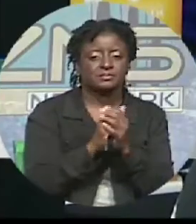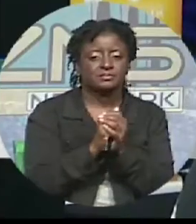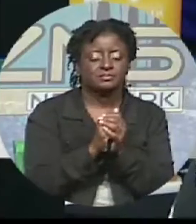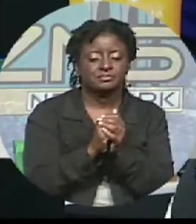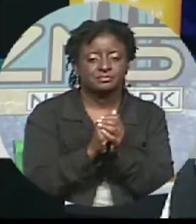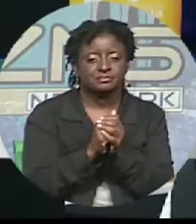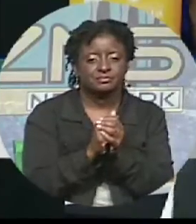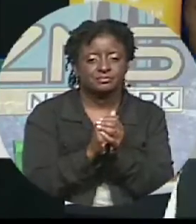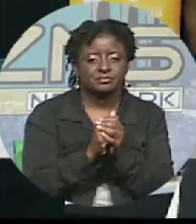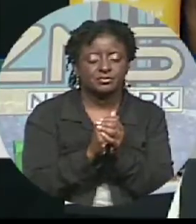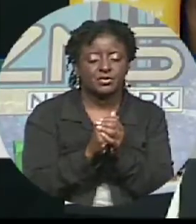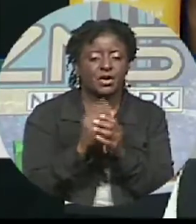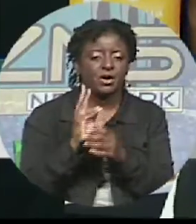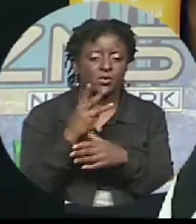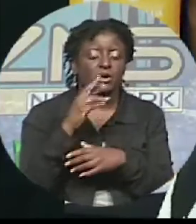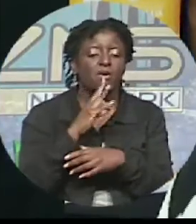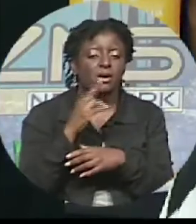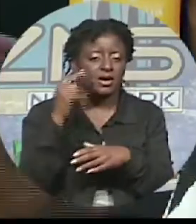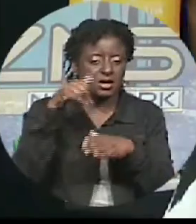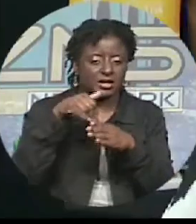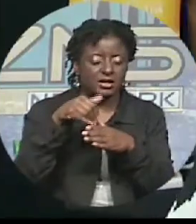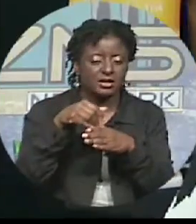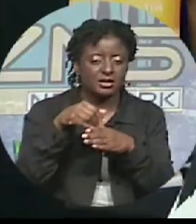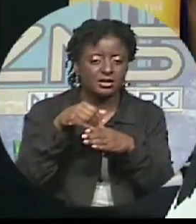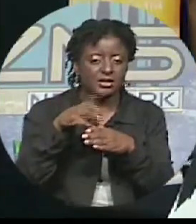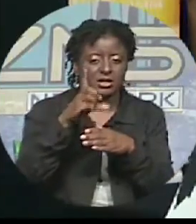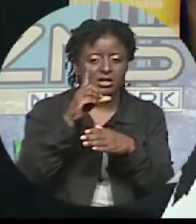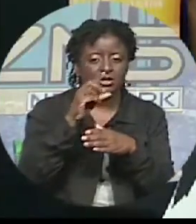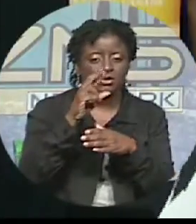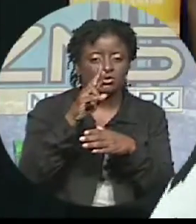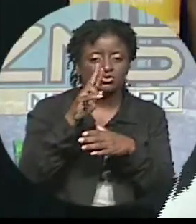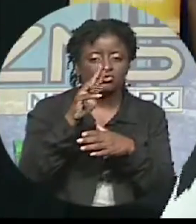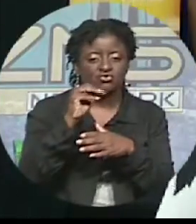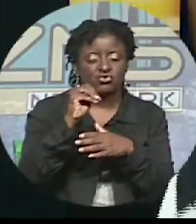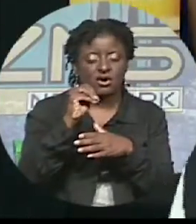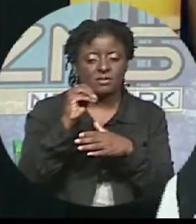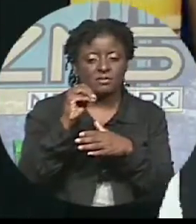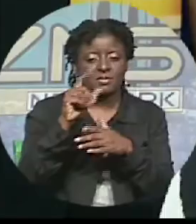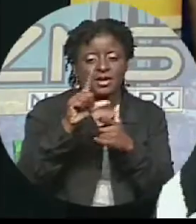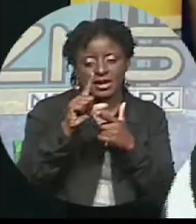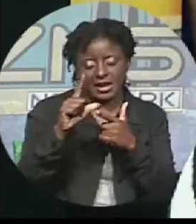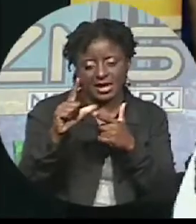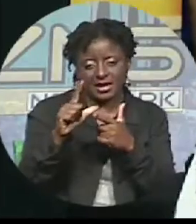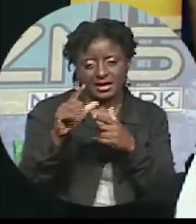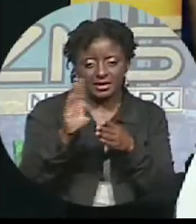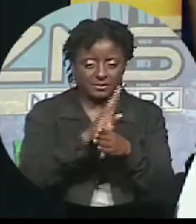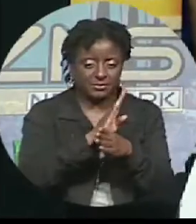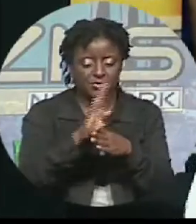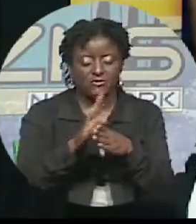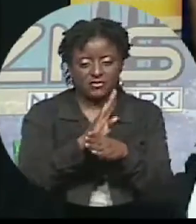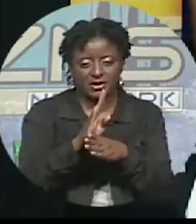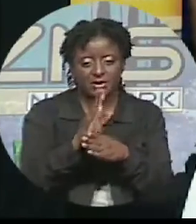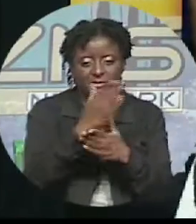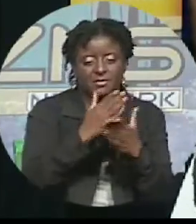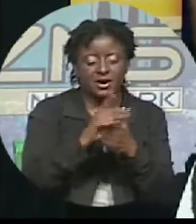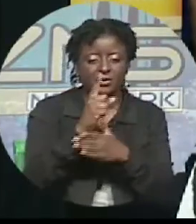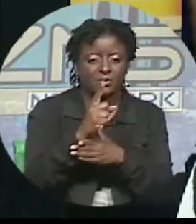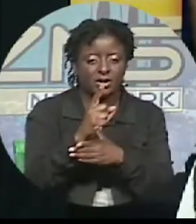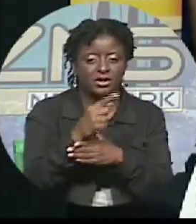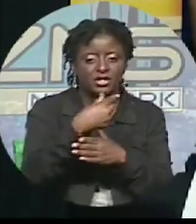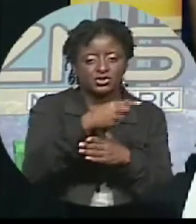Drumline 1, and we are ready to accept students. Our minimum GPA requirements is